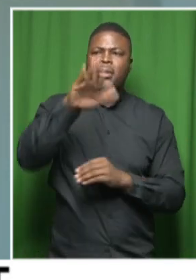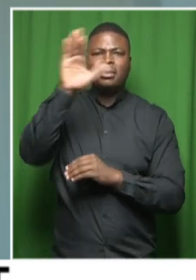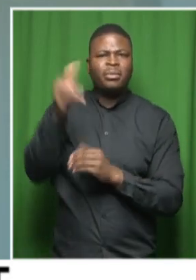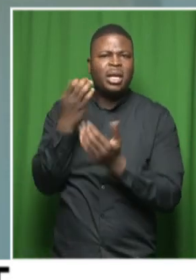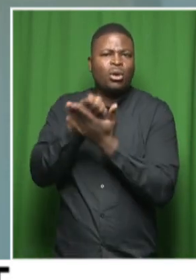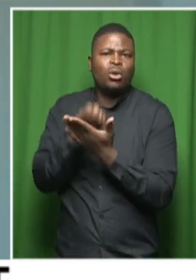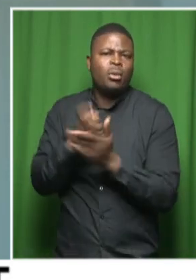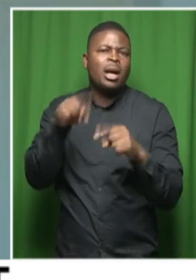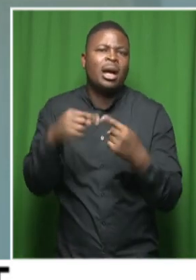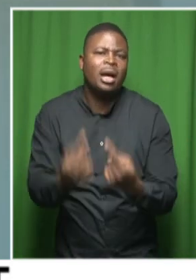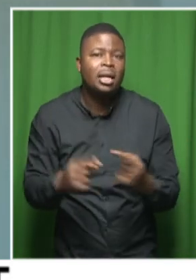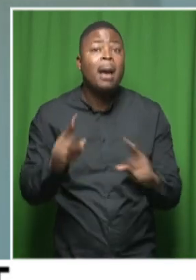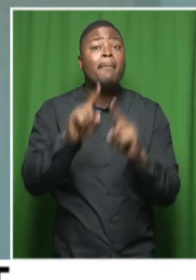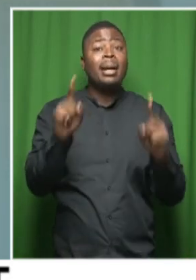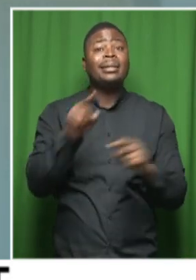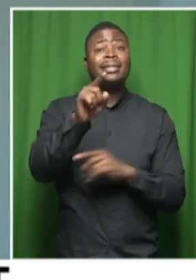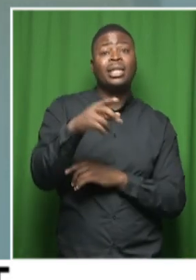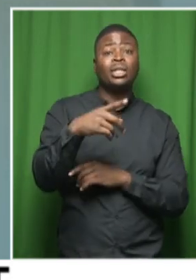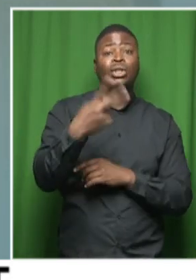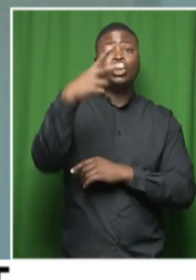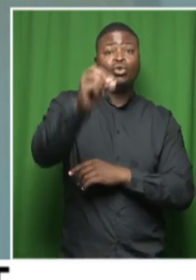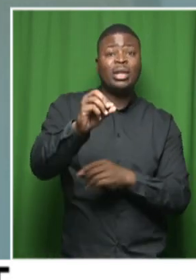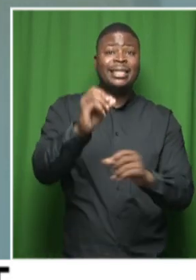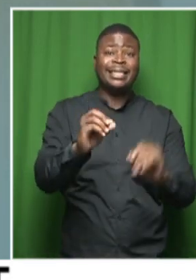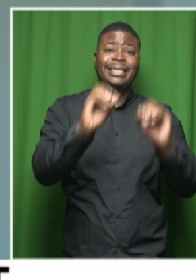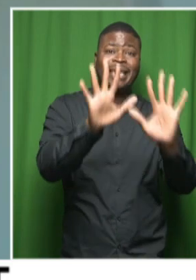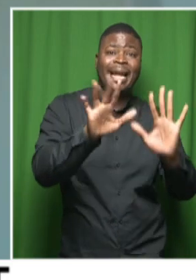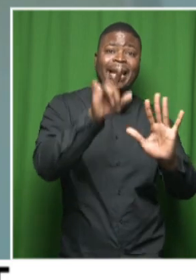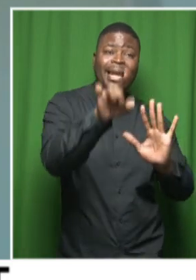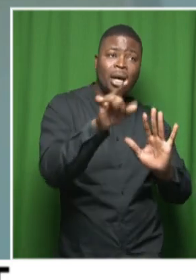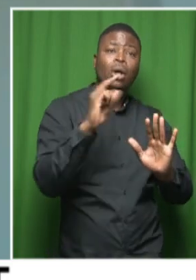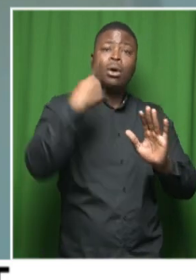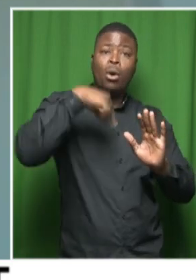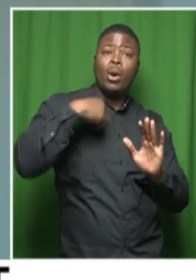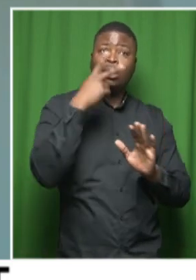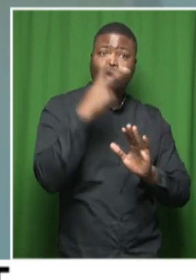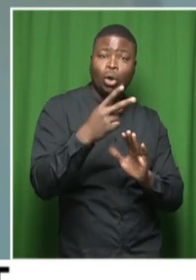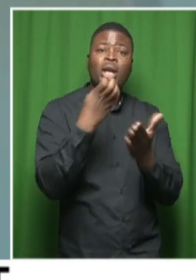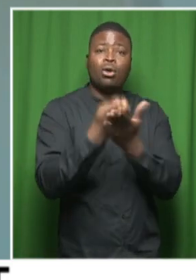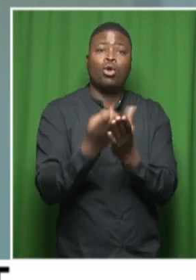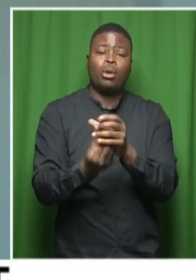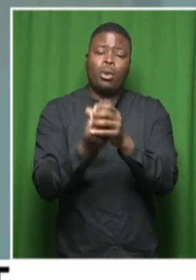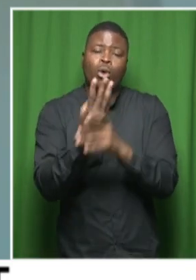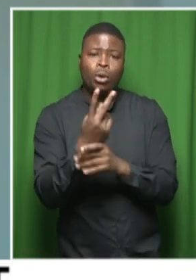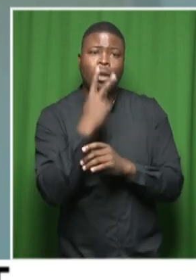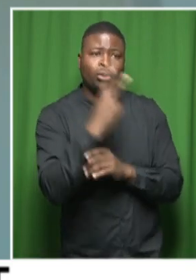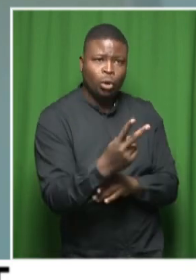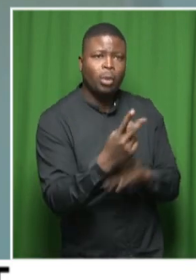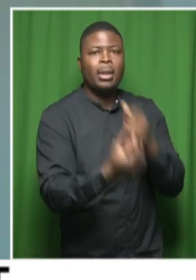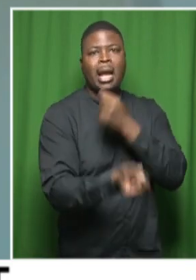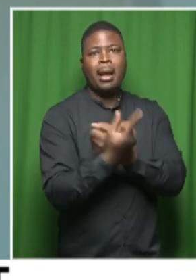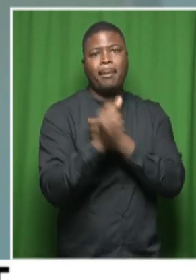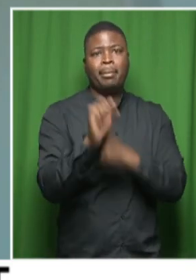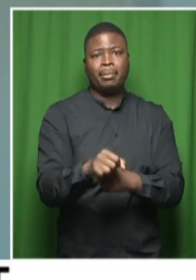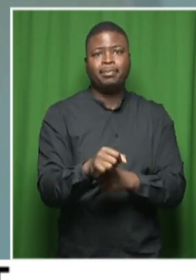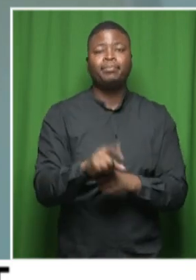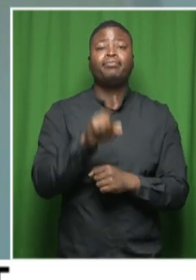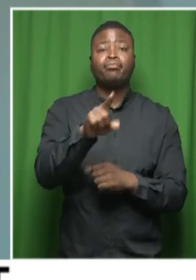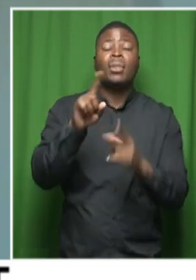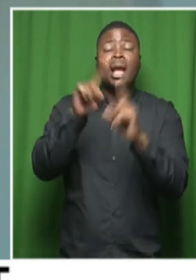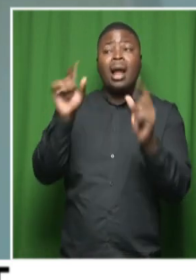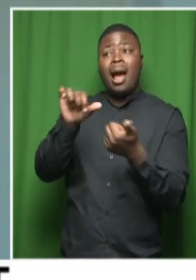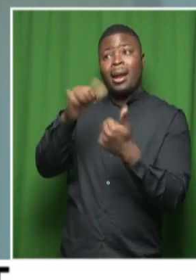we started seeing the increases. But the other issue, which is a bucket, the third issue, which that's what politicians sit with,